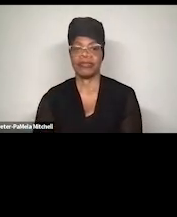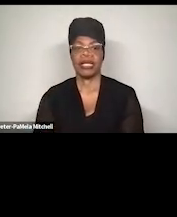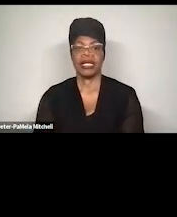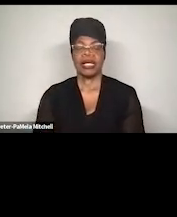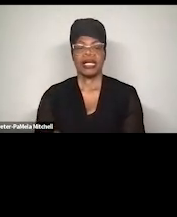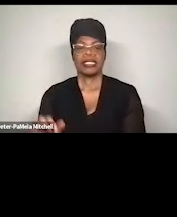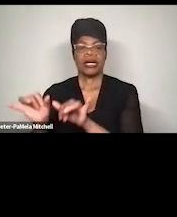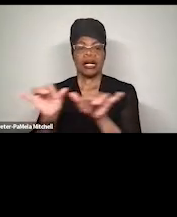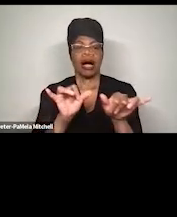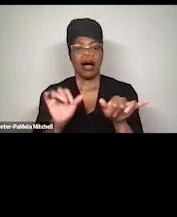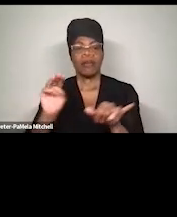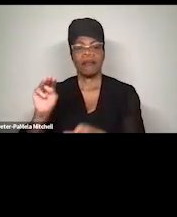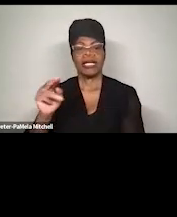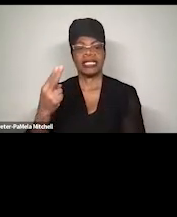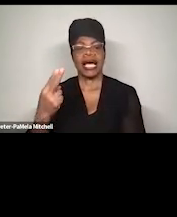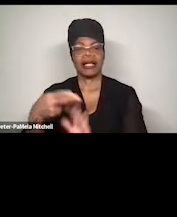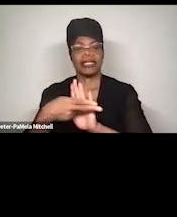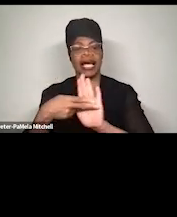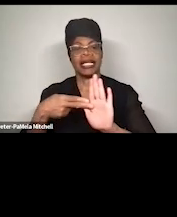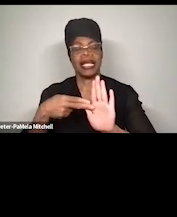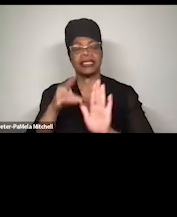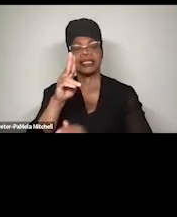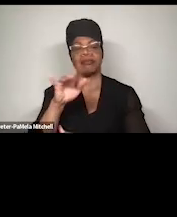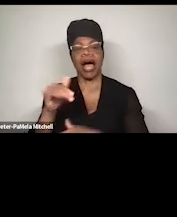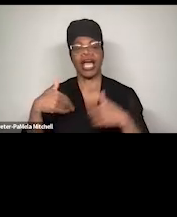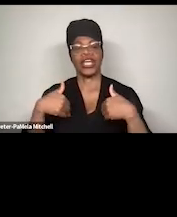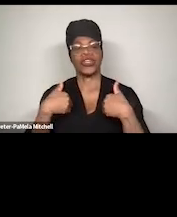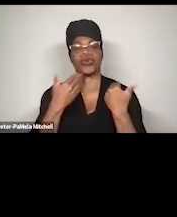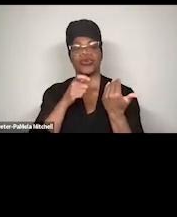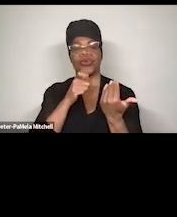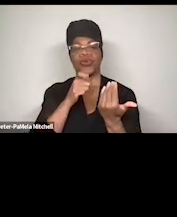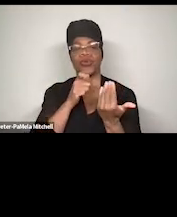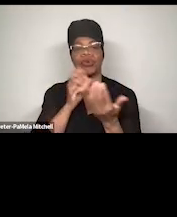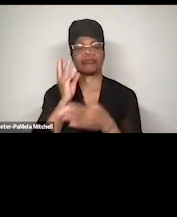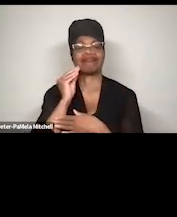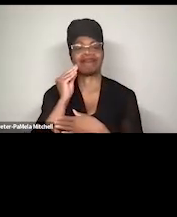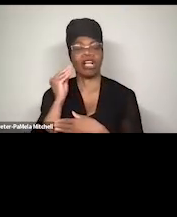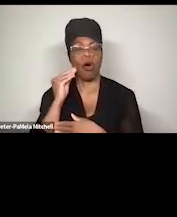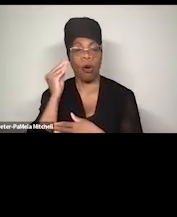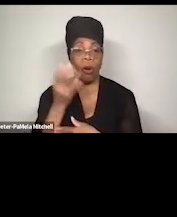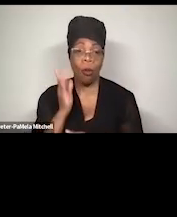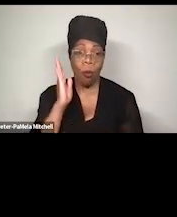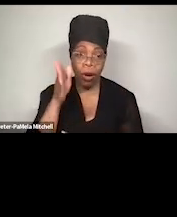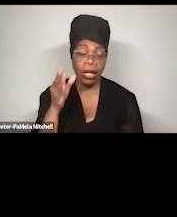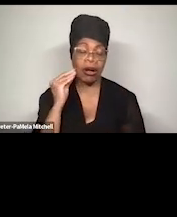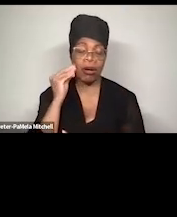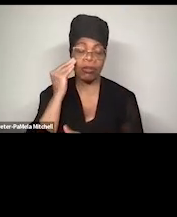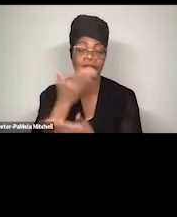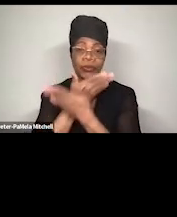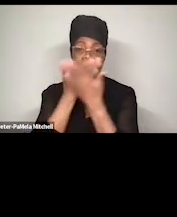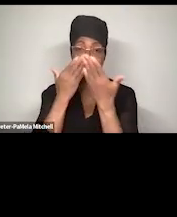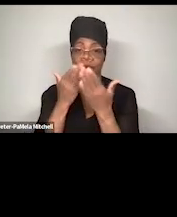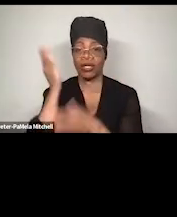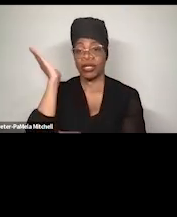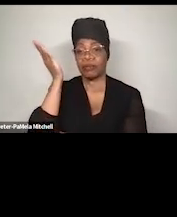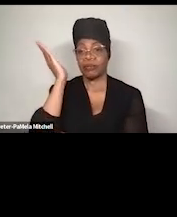mental health diagnoses by youth facing homelessness. Dr. Barr shared a few that in his presentation, and so I